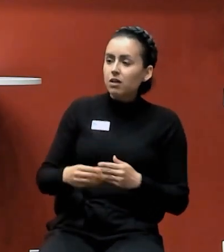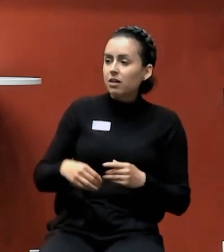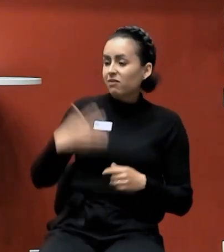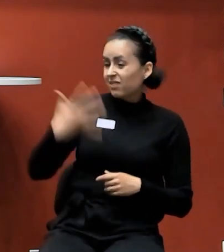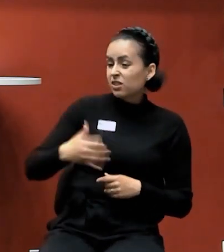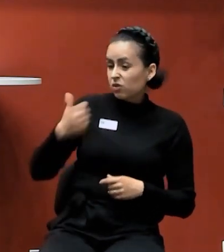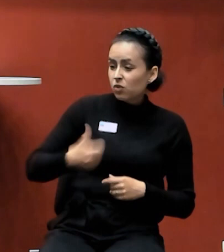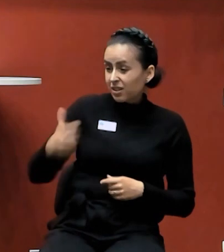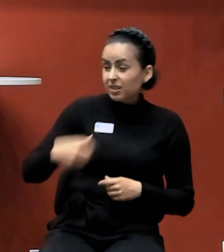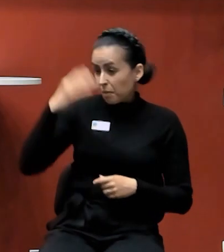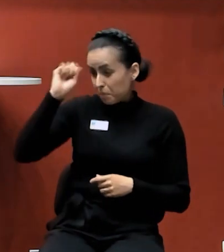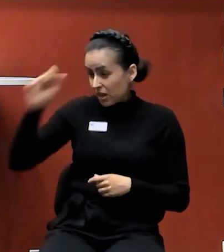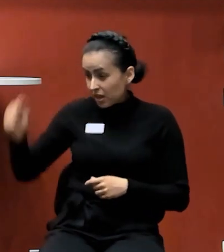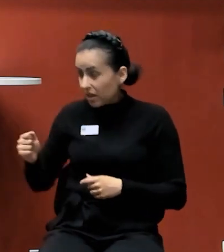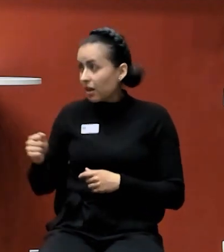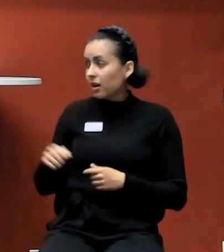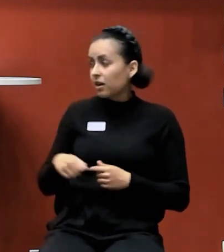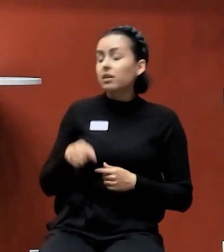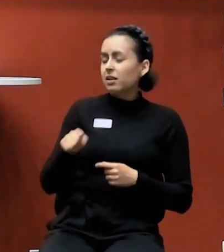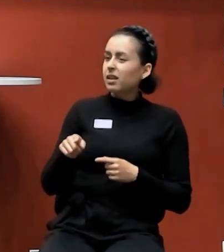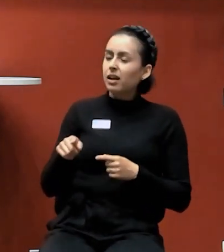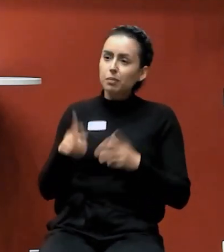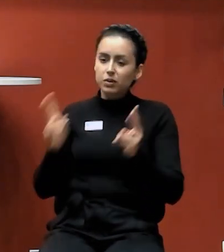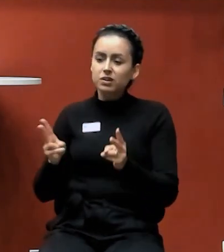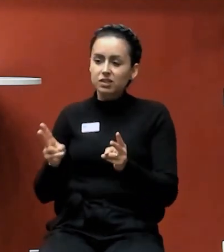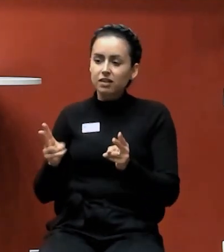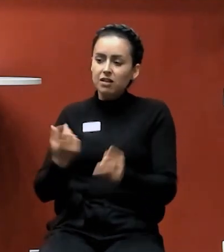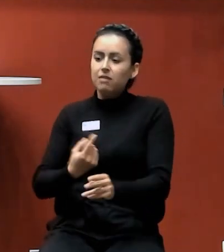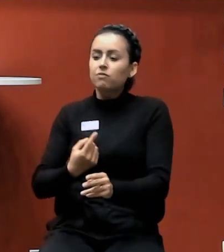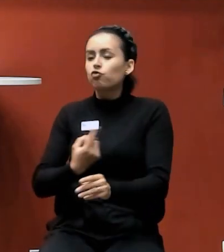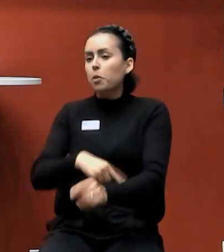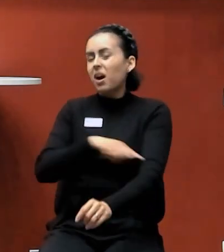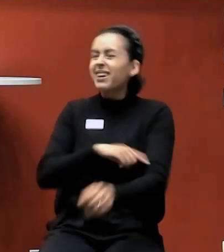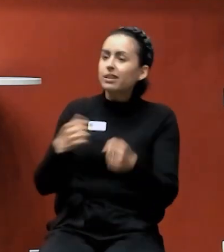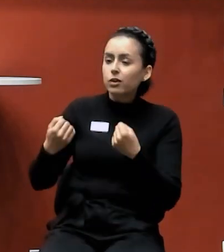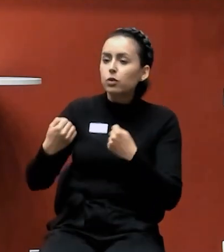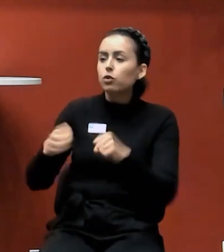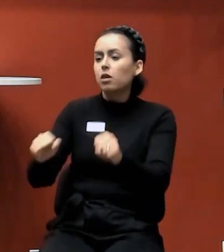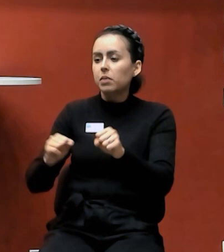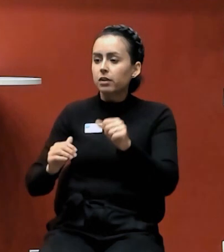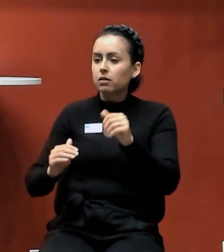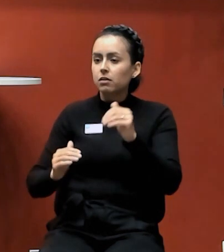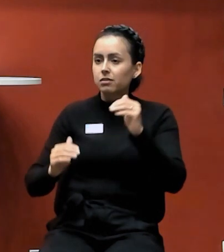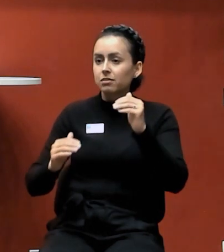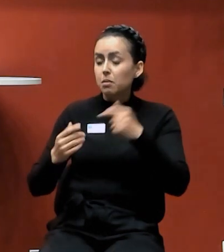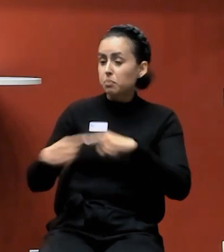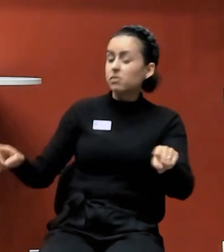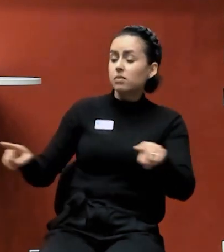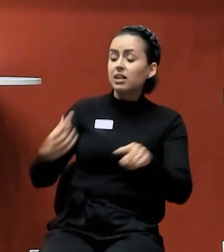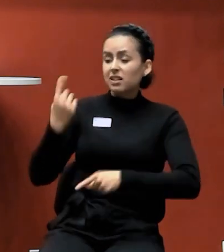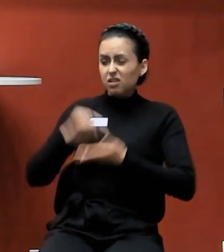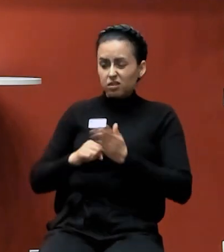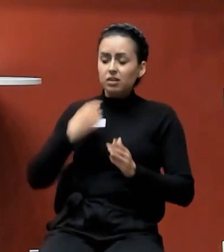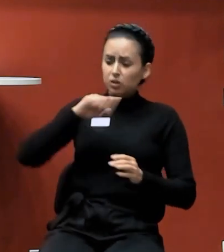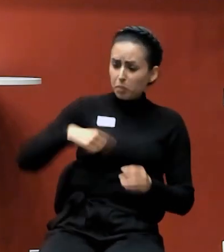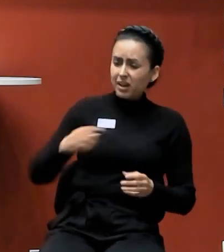50s. And it's actually a different power dynamic. And we challenge a lot of people when we